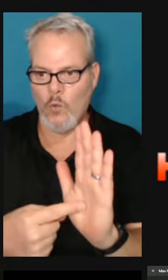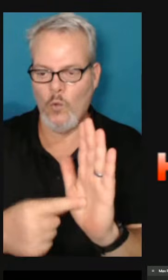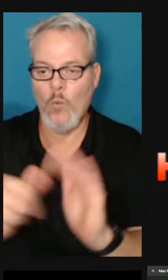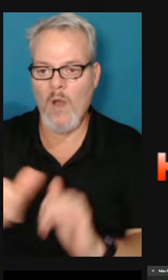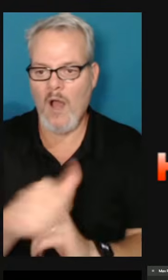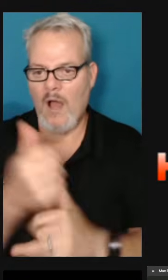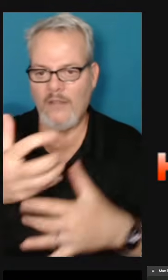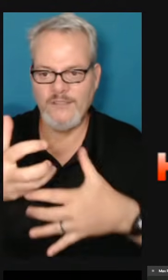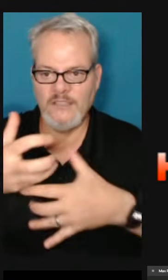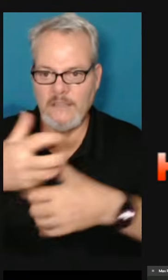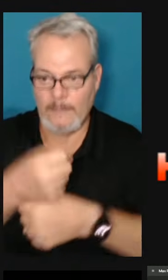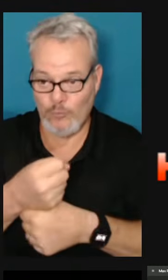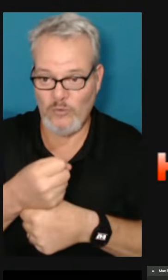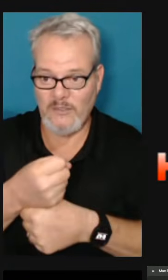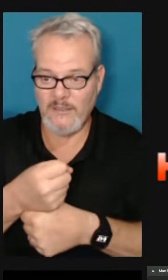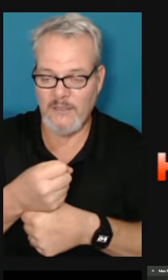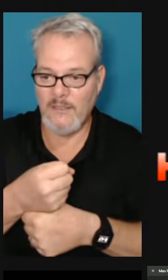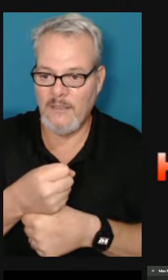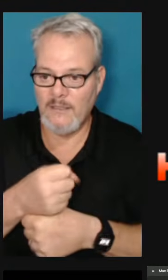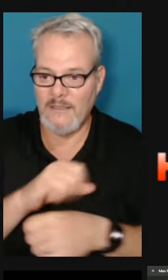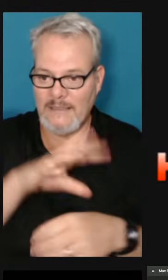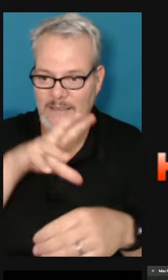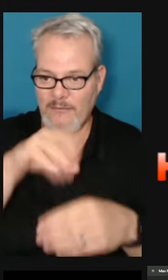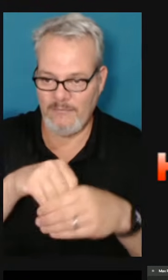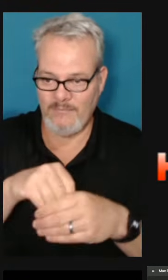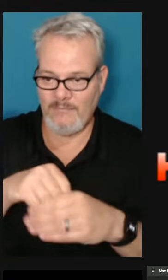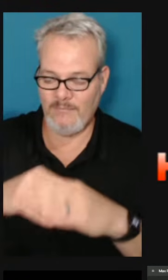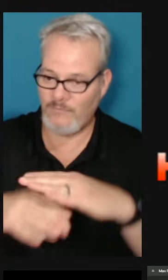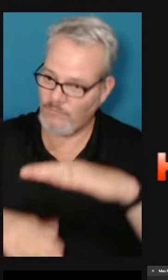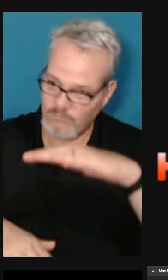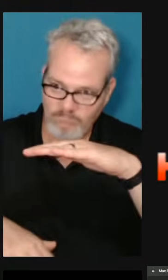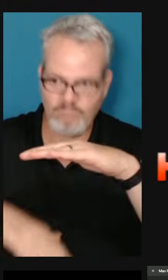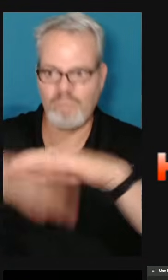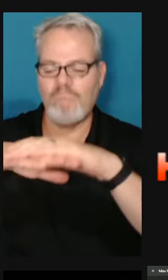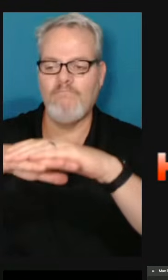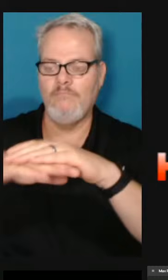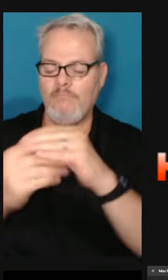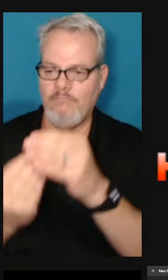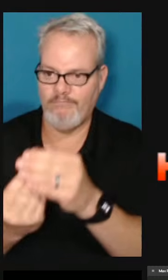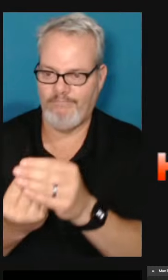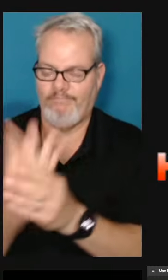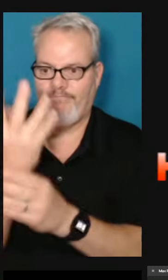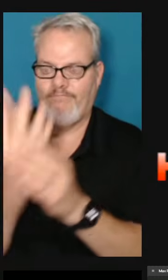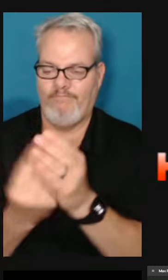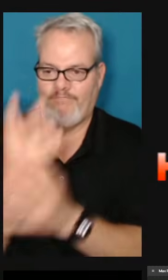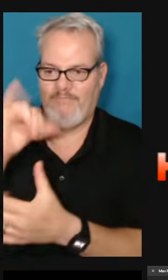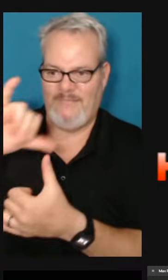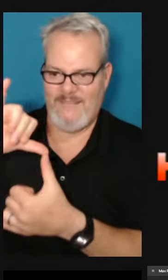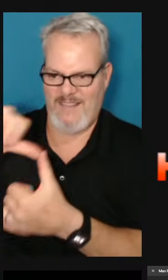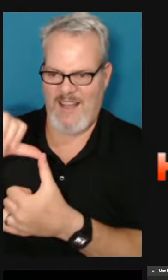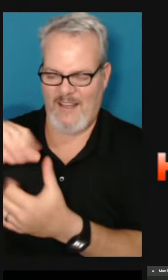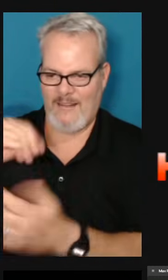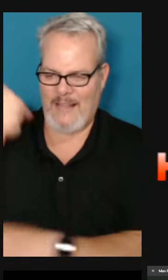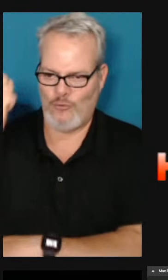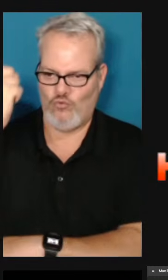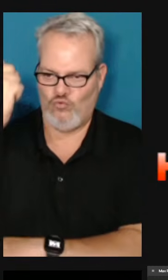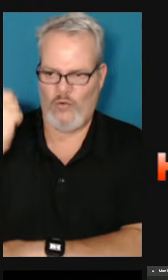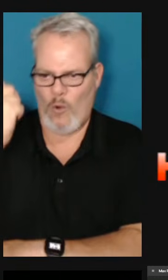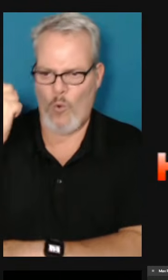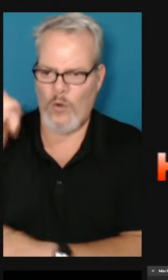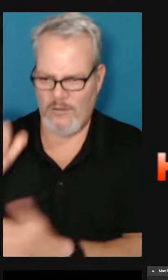well, including maximum fountain height. There it is. You can see it's our record of our eruption thus